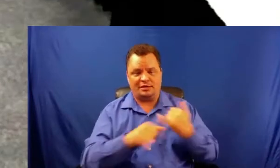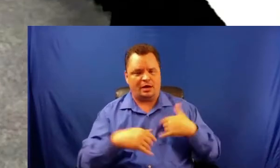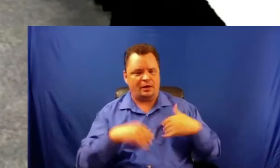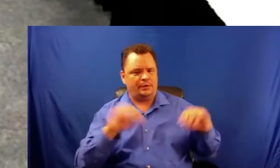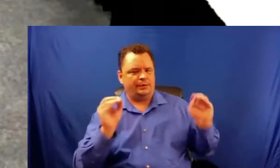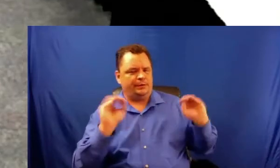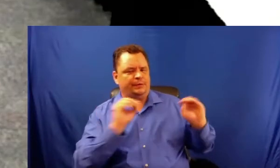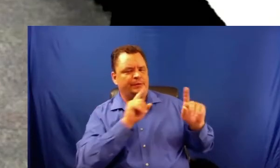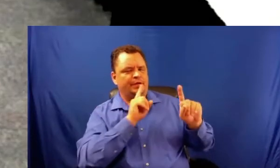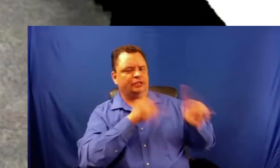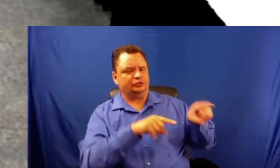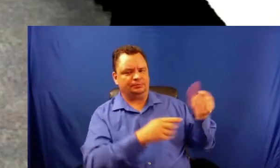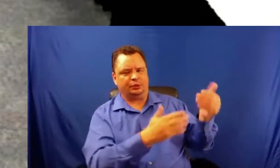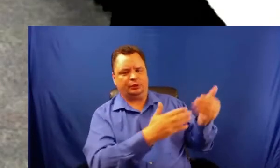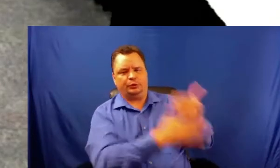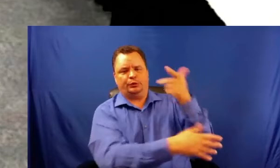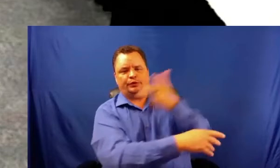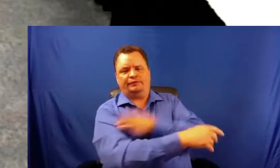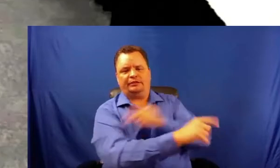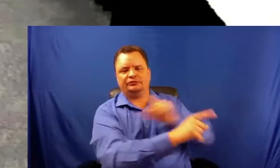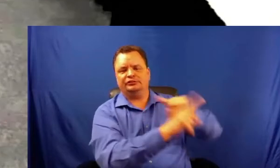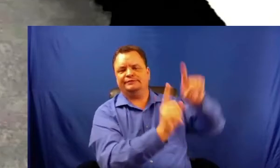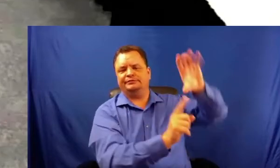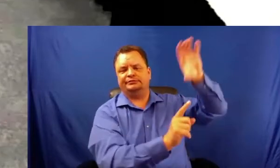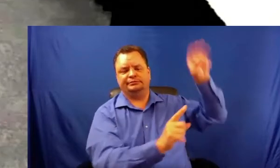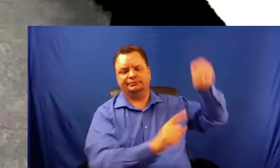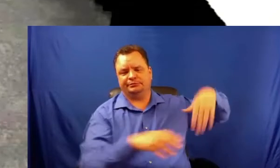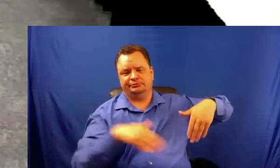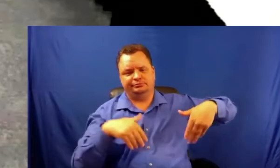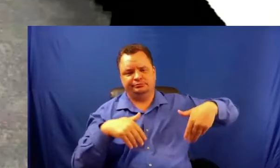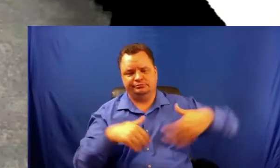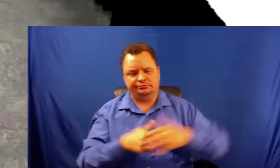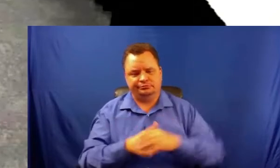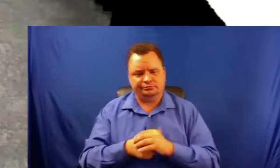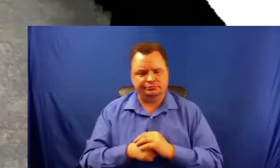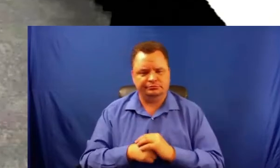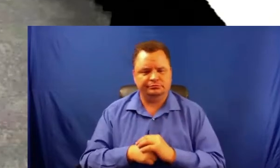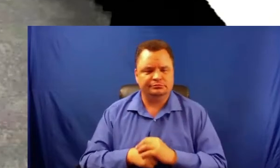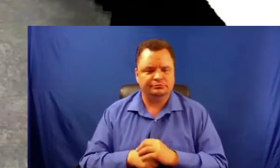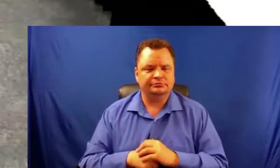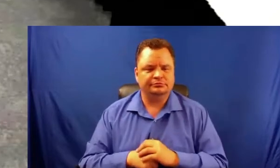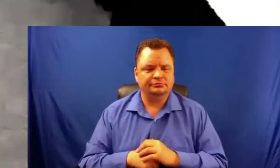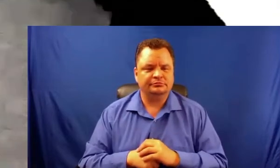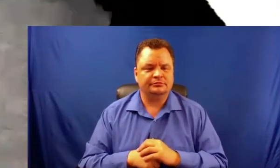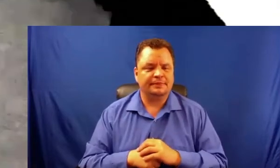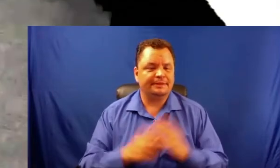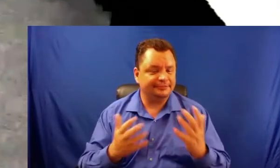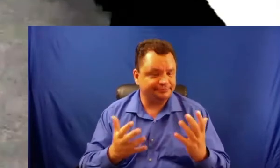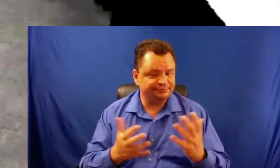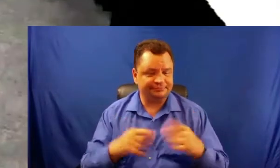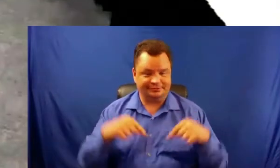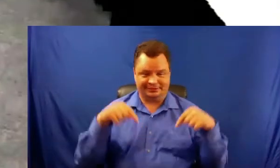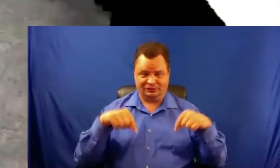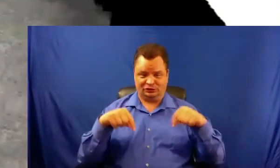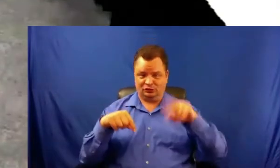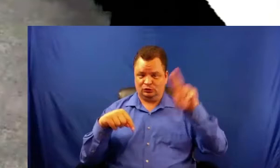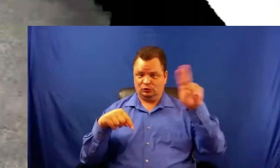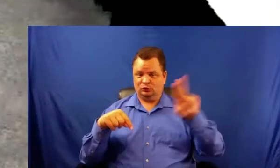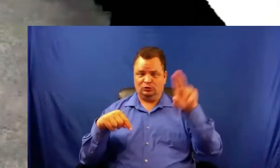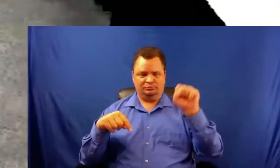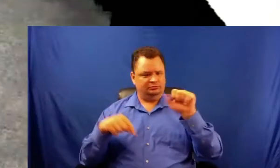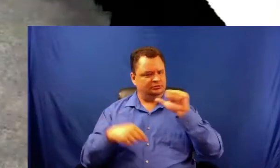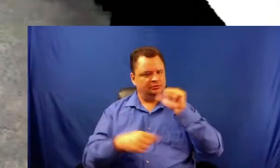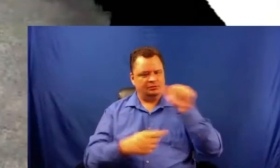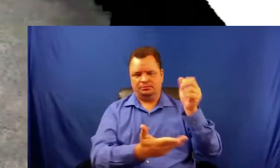is being gathered. So. But that's not an approved. That's schedule in the United States, is it? Not